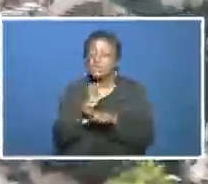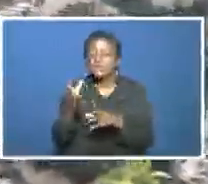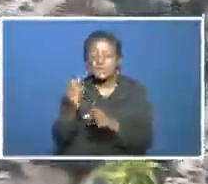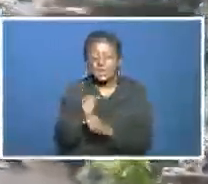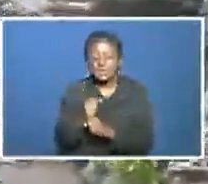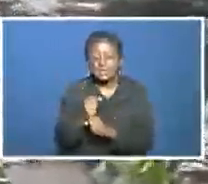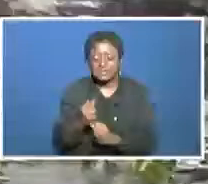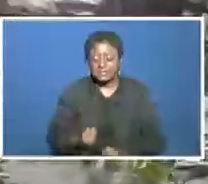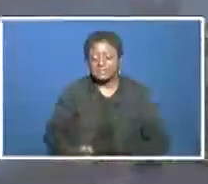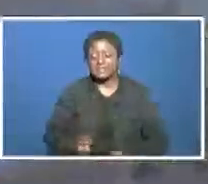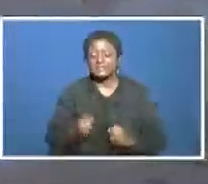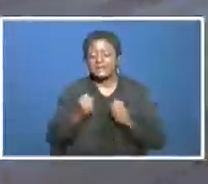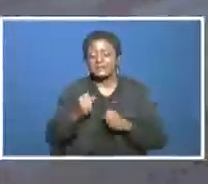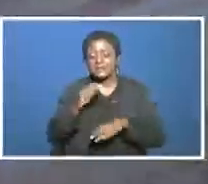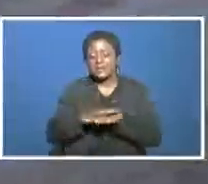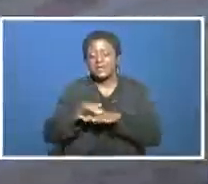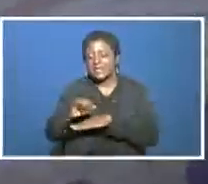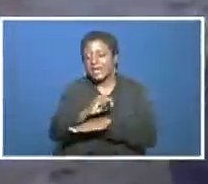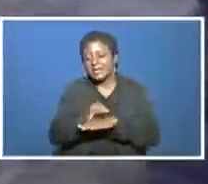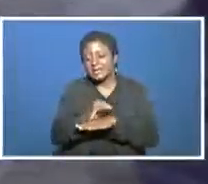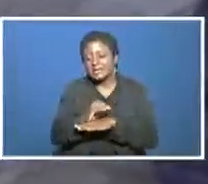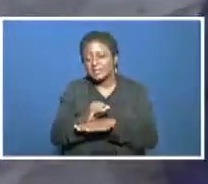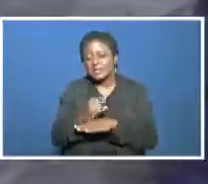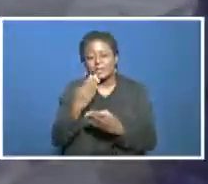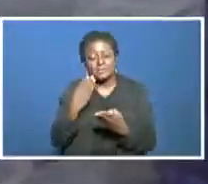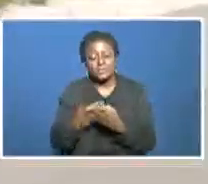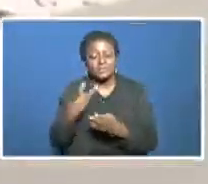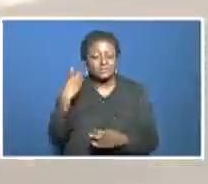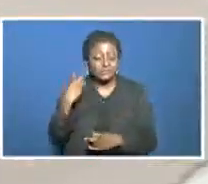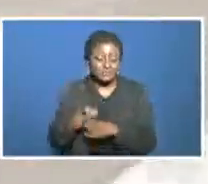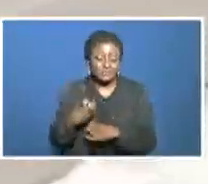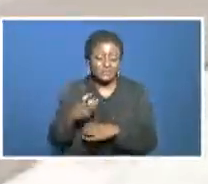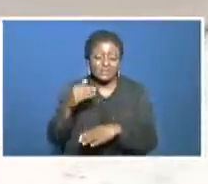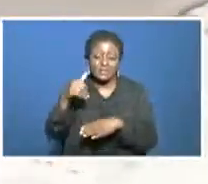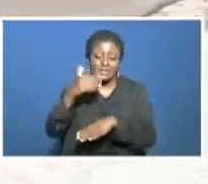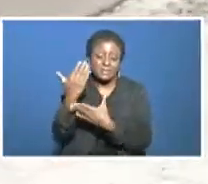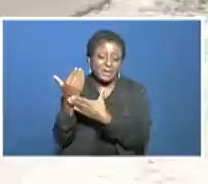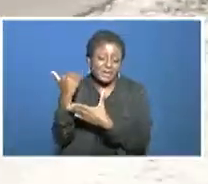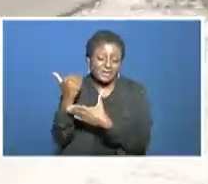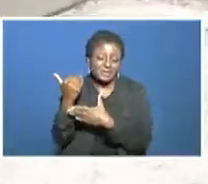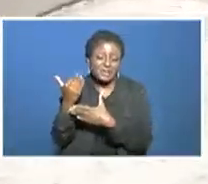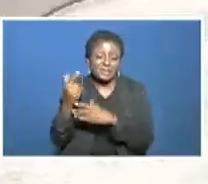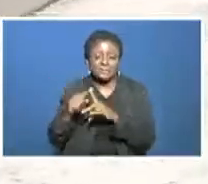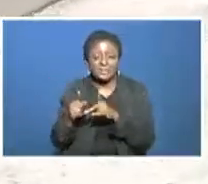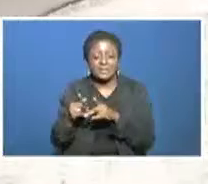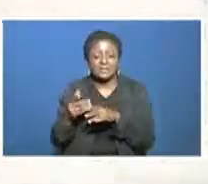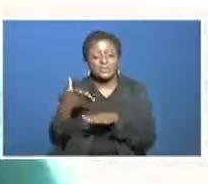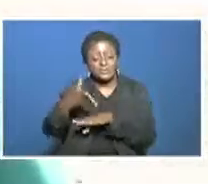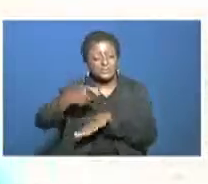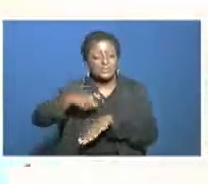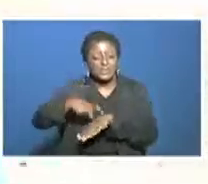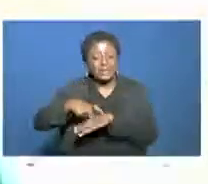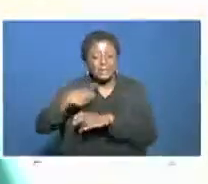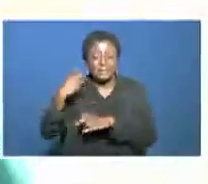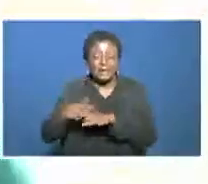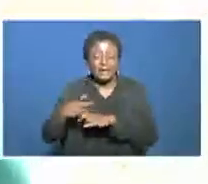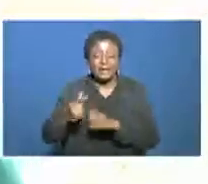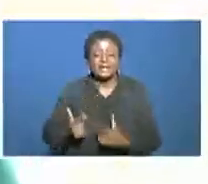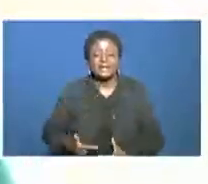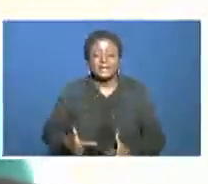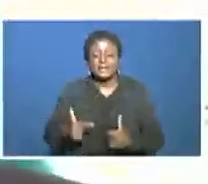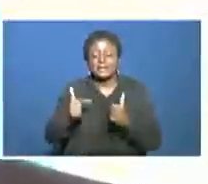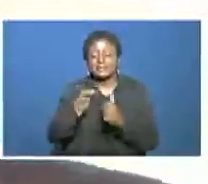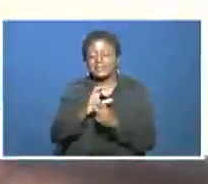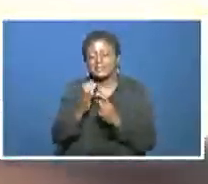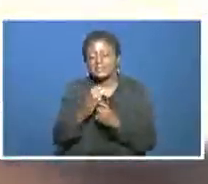on the island proved brutal in times past, but over time, harsh living conditions have improved. When it comes to